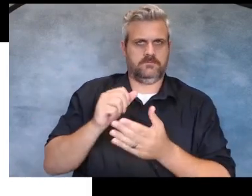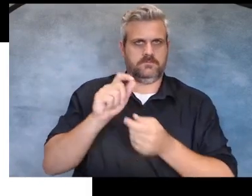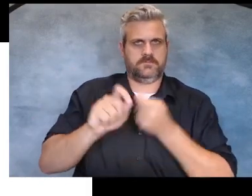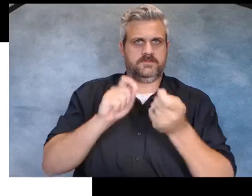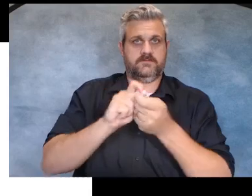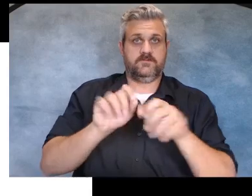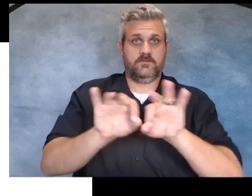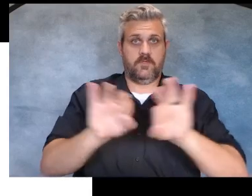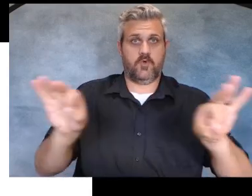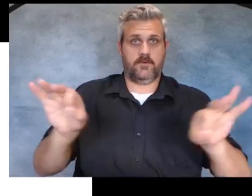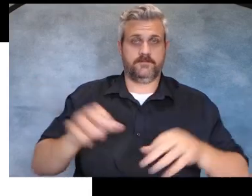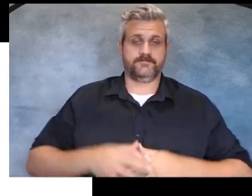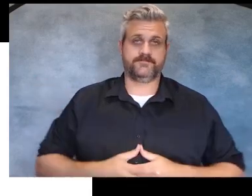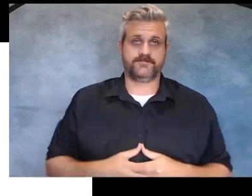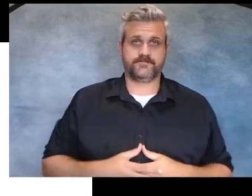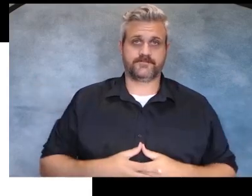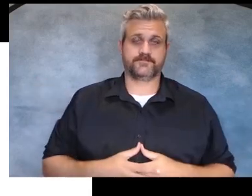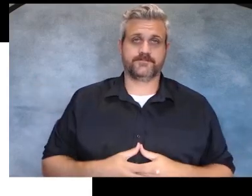specific diploma.